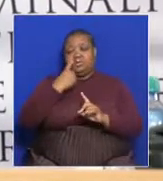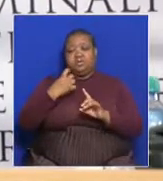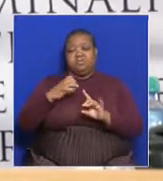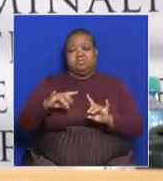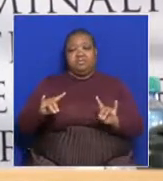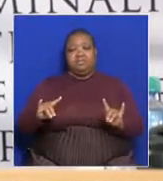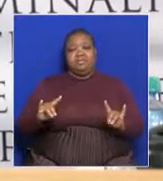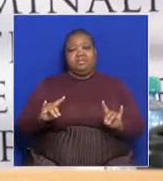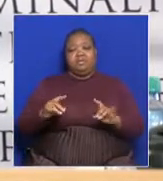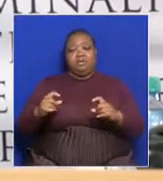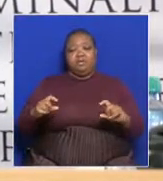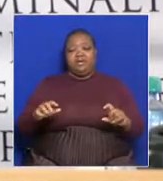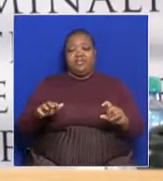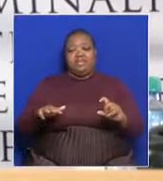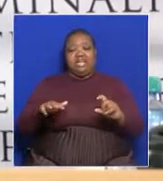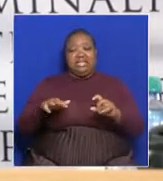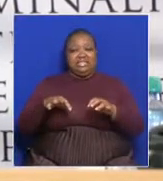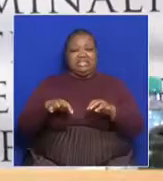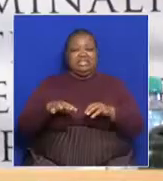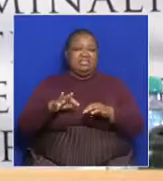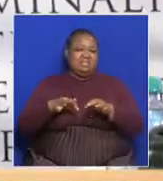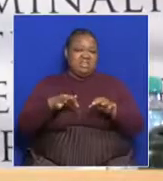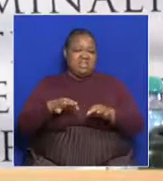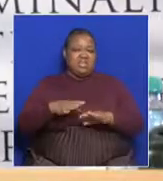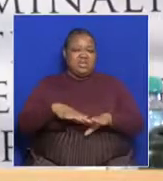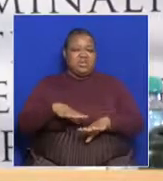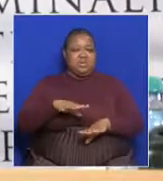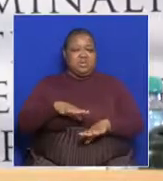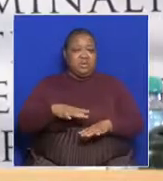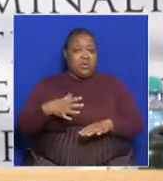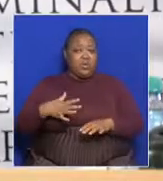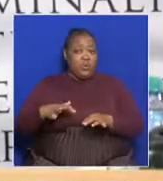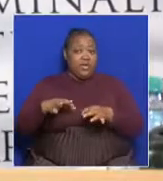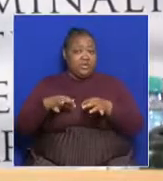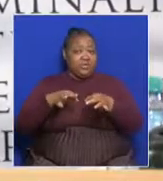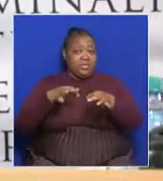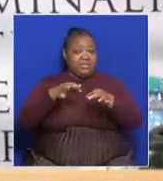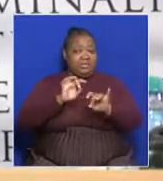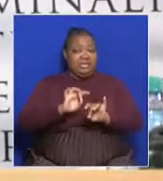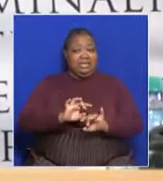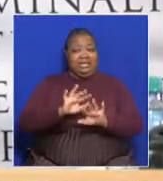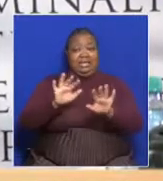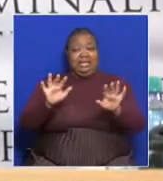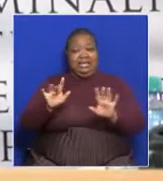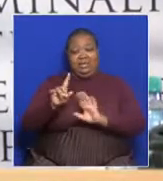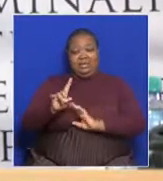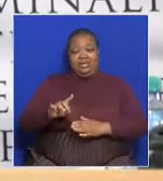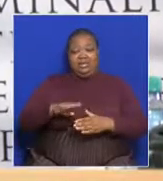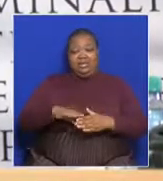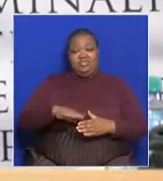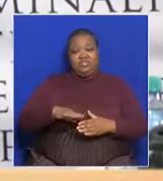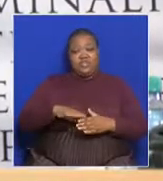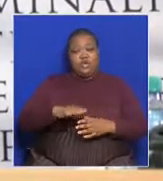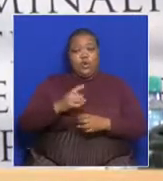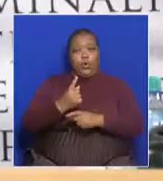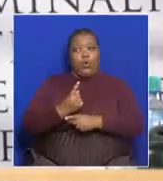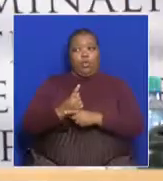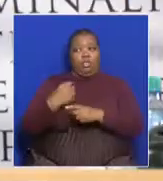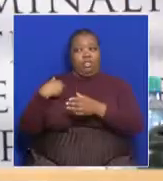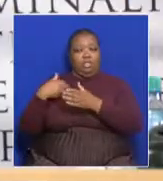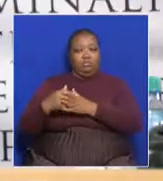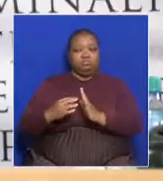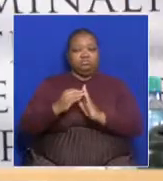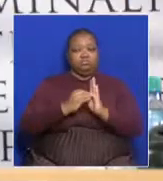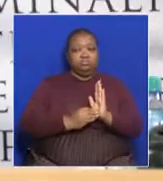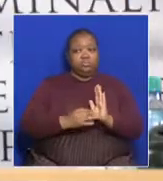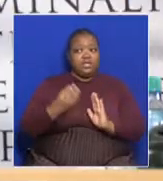19. And he wanted to clarify that those reasons were always there, and they are reflected in the information note.